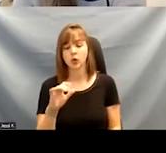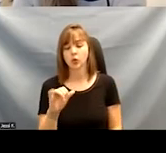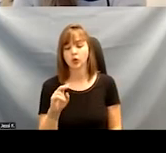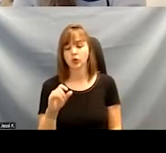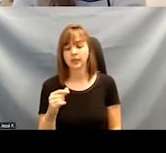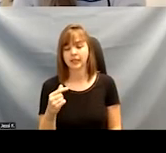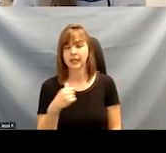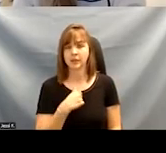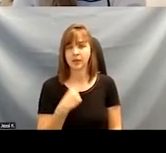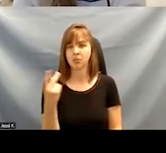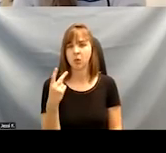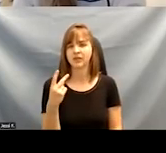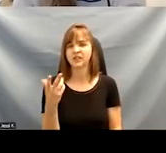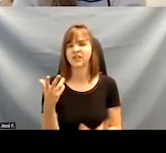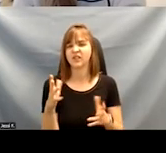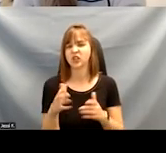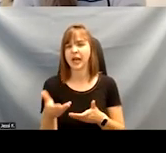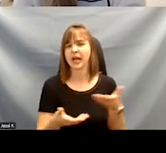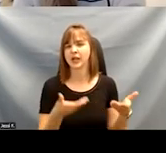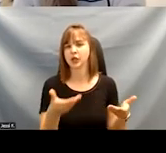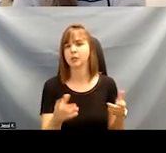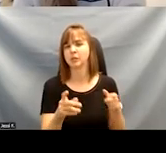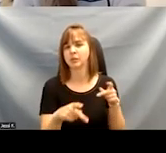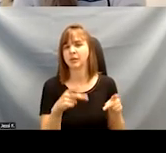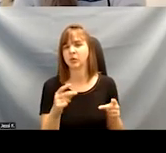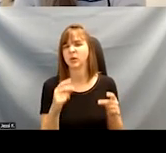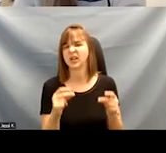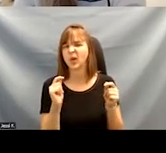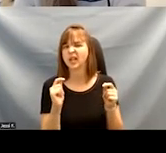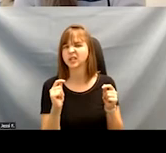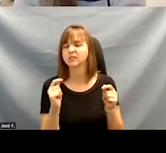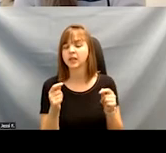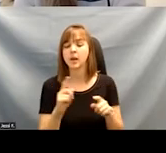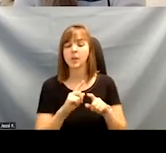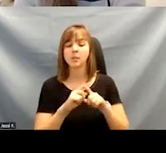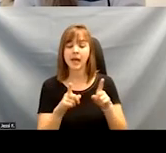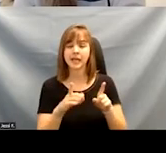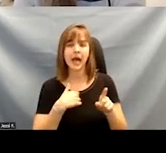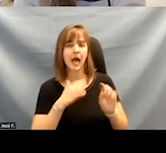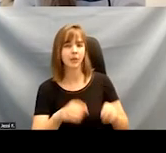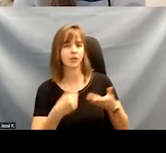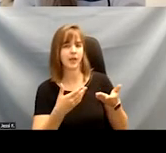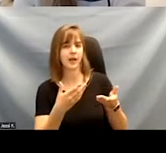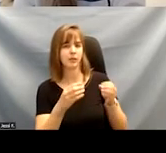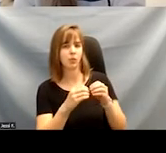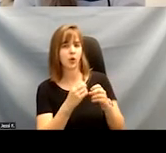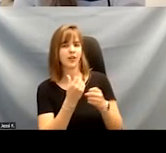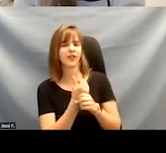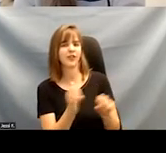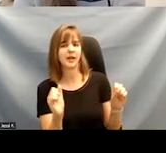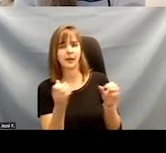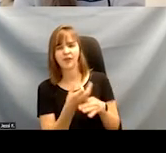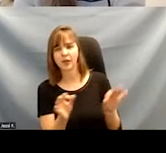one of the things for me is letting my employees kind of have more freedom in the sense I was I operate more as